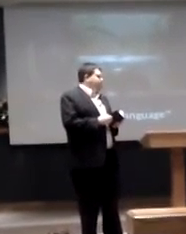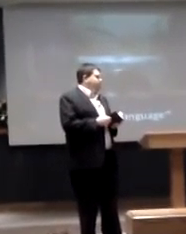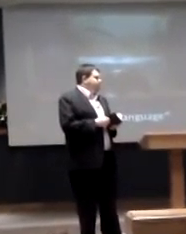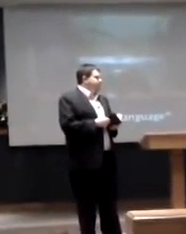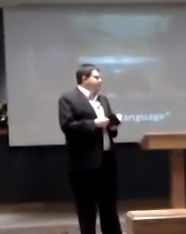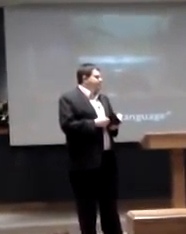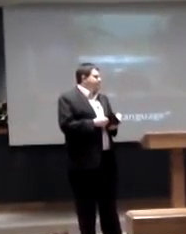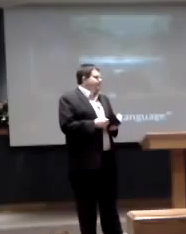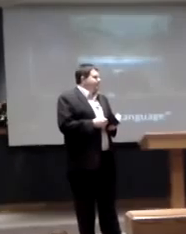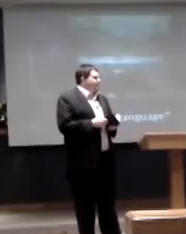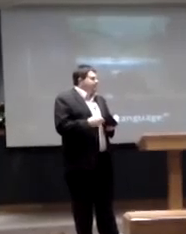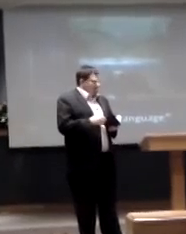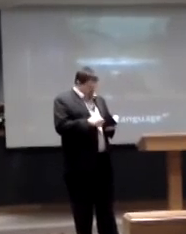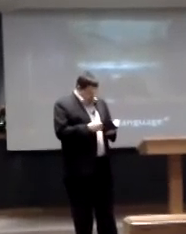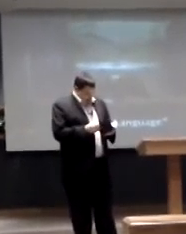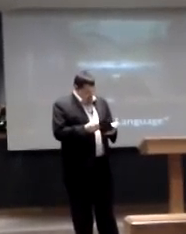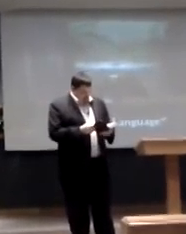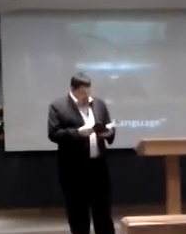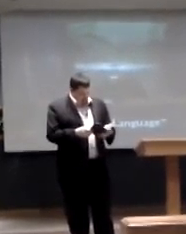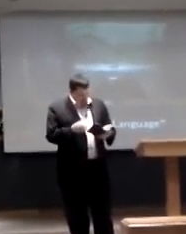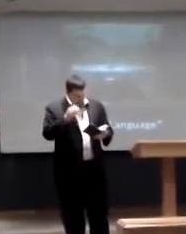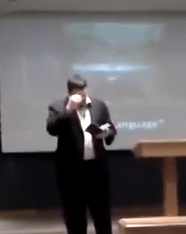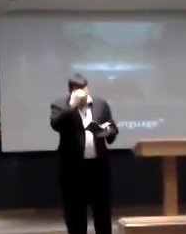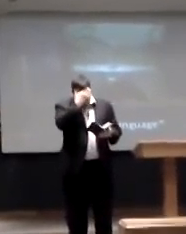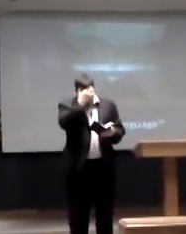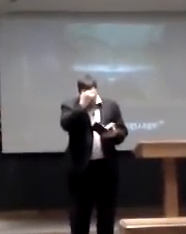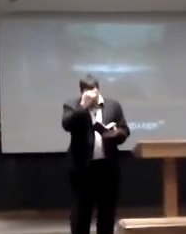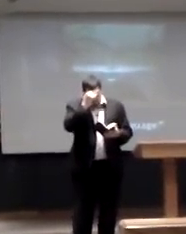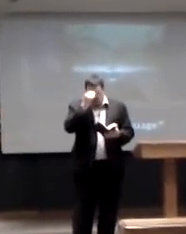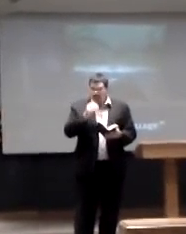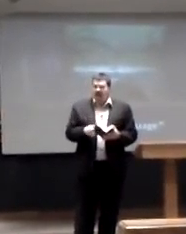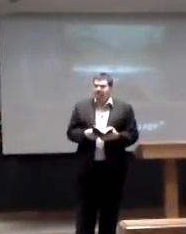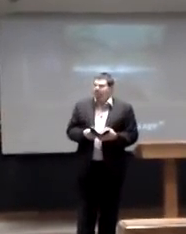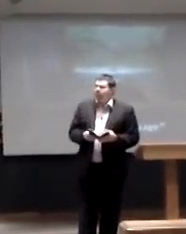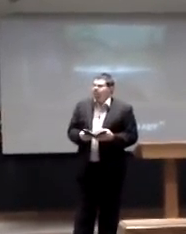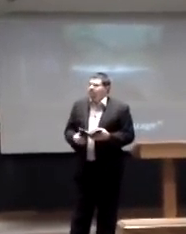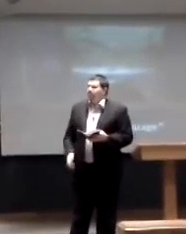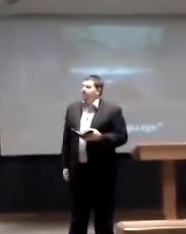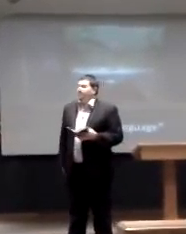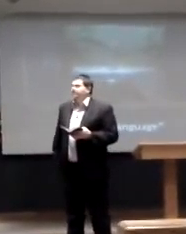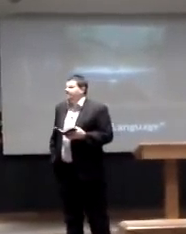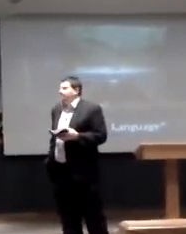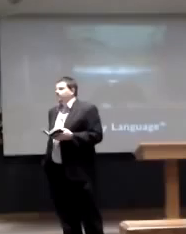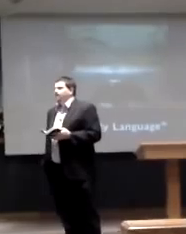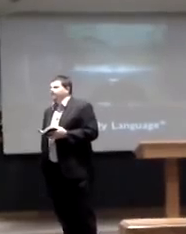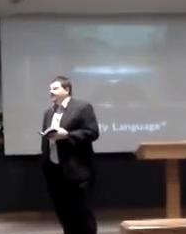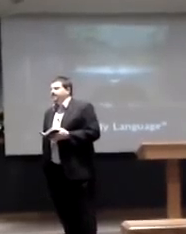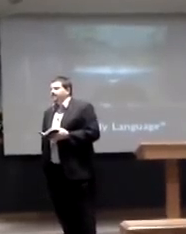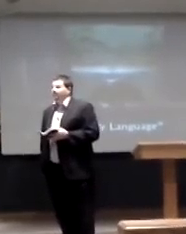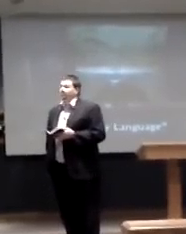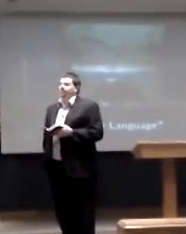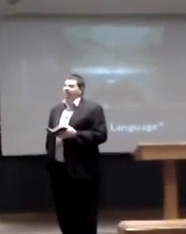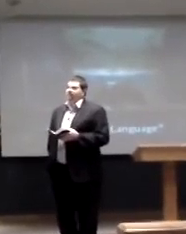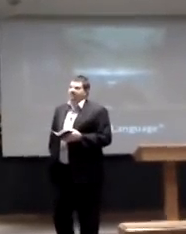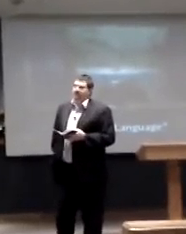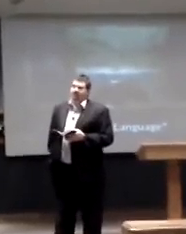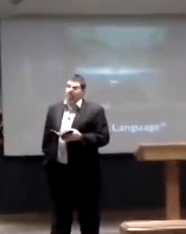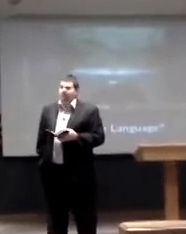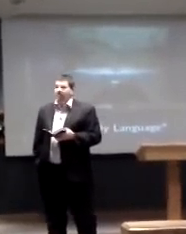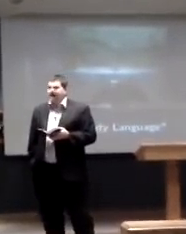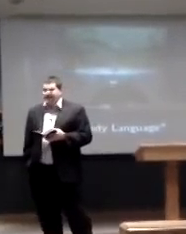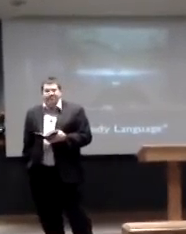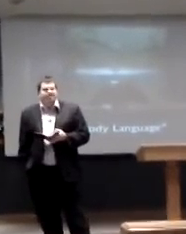language. Well, we want to be careful what our hands do, and we want to be careful where our feet go, and we want to be careful